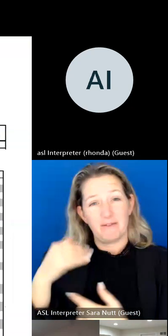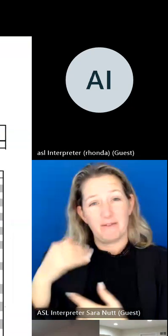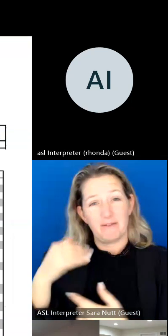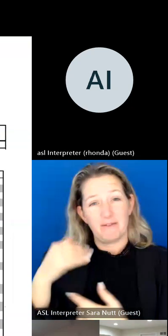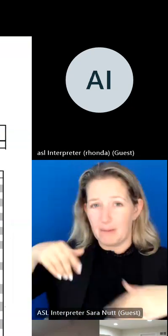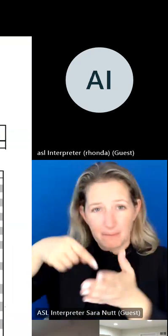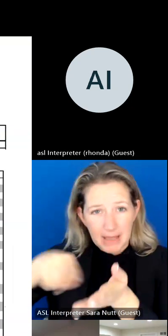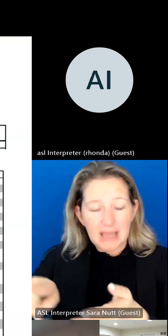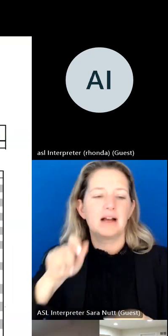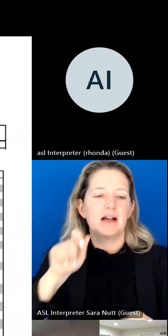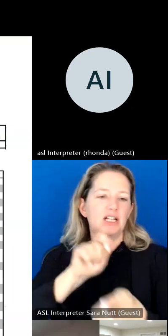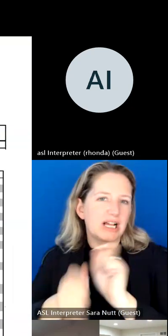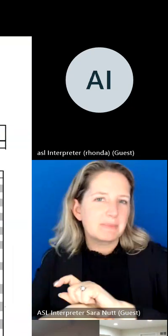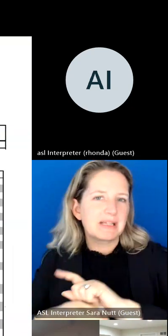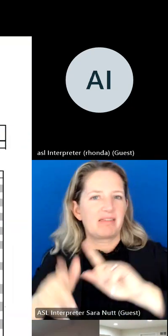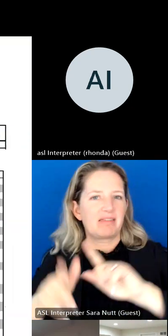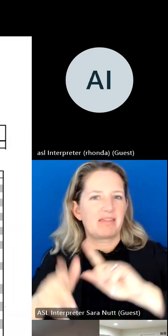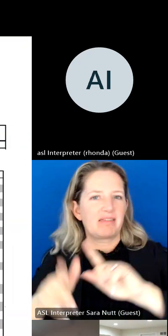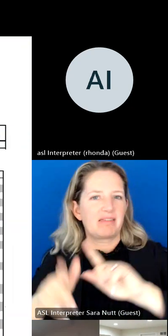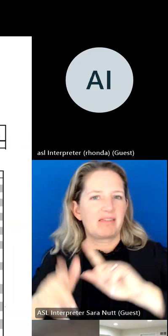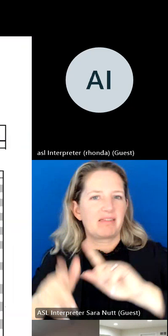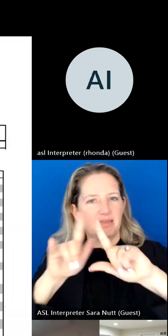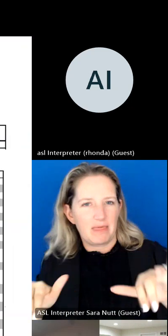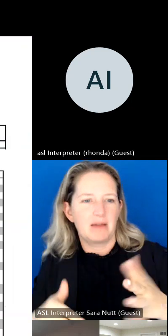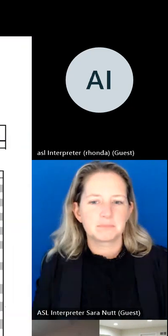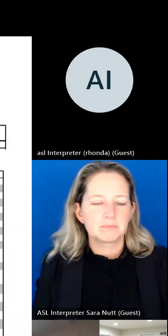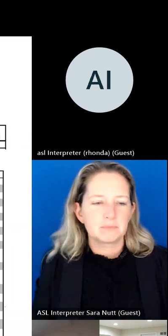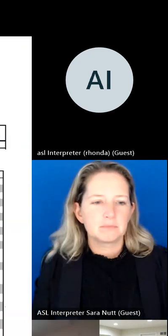like that. And